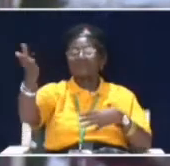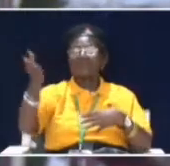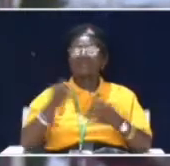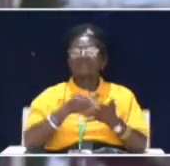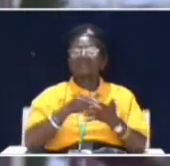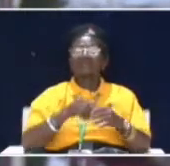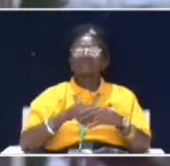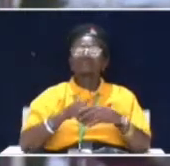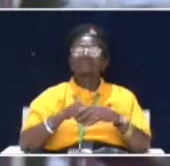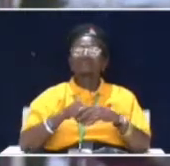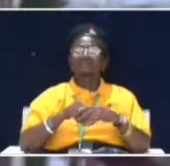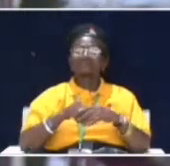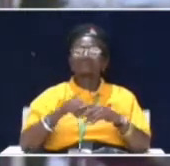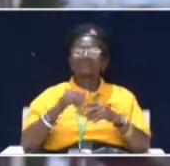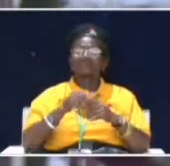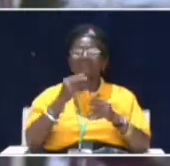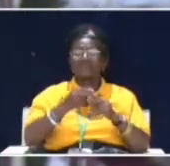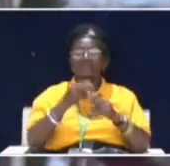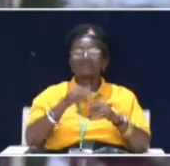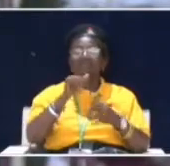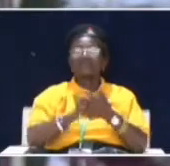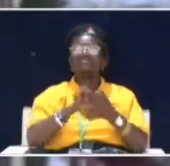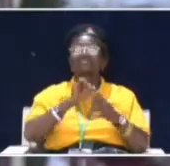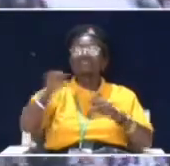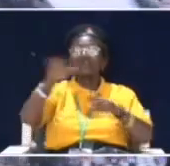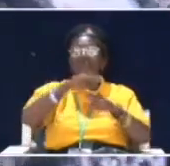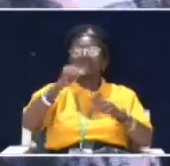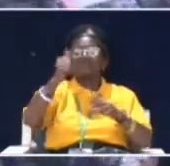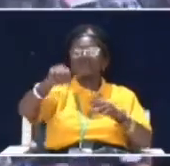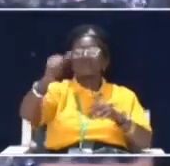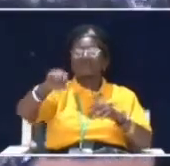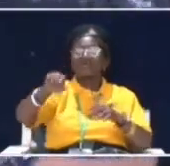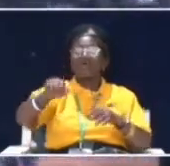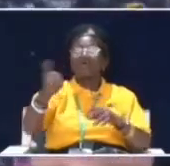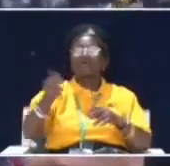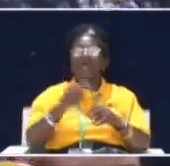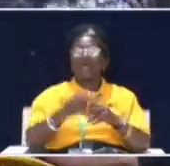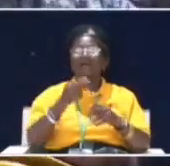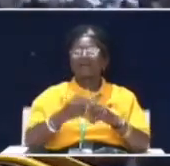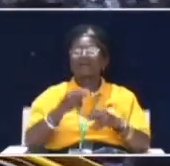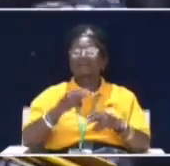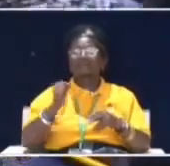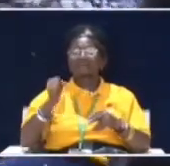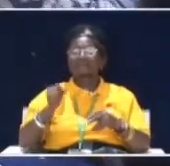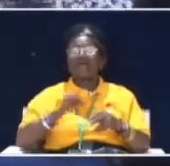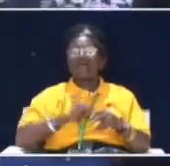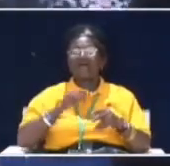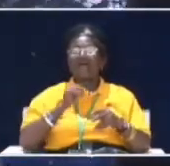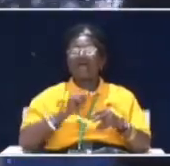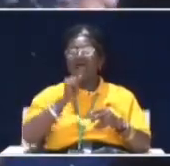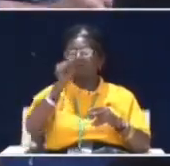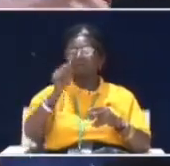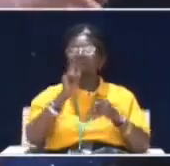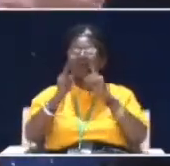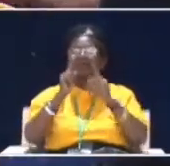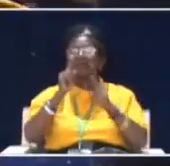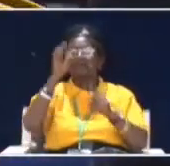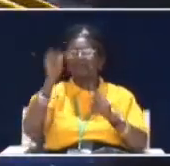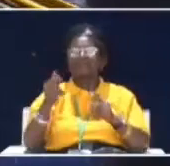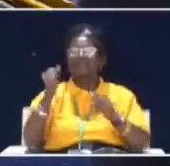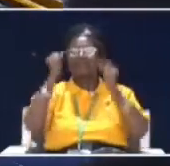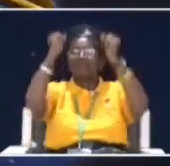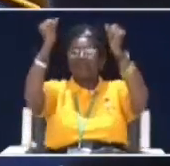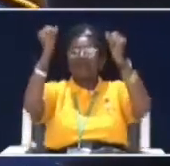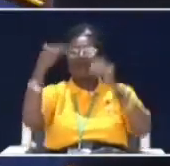lai lai. In the name that's above every other name. Ni oruko na to ju gbogbo oruko lo. I'm talking by the power of